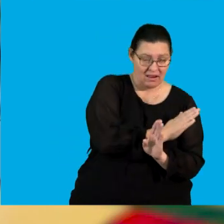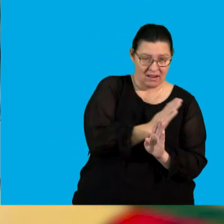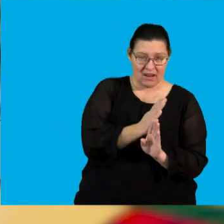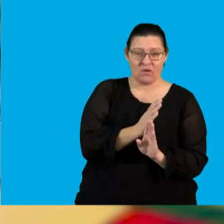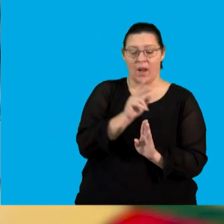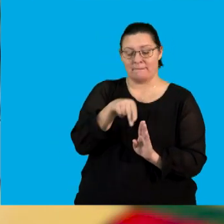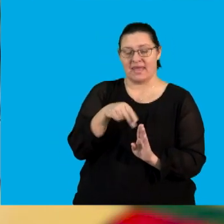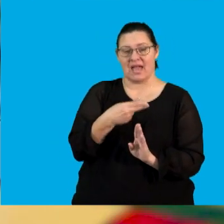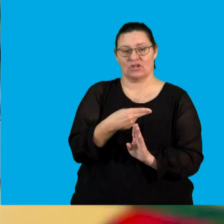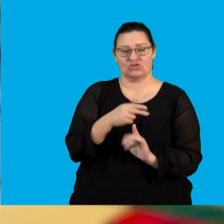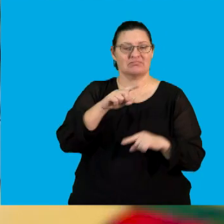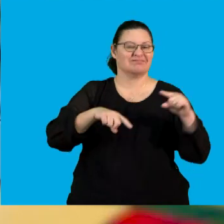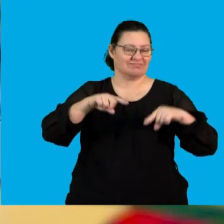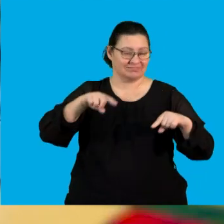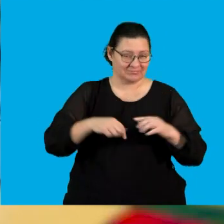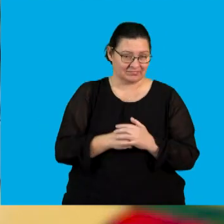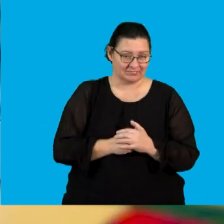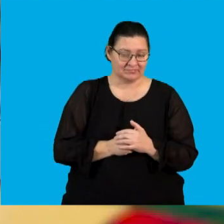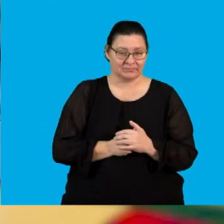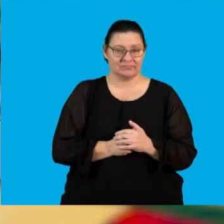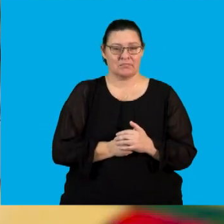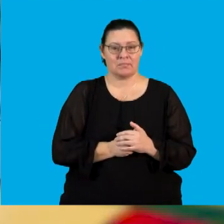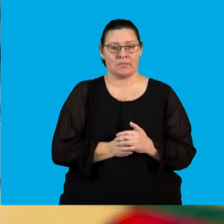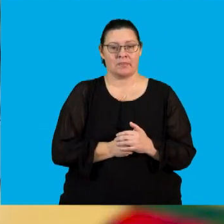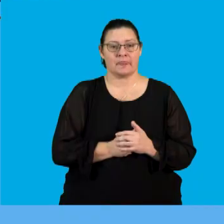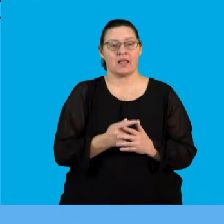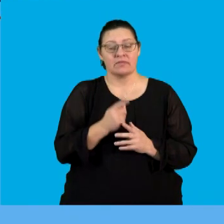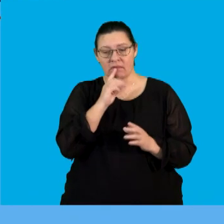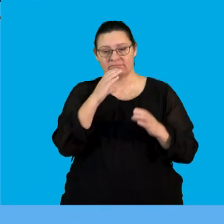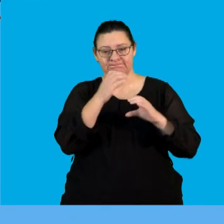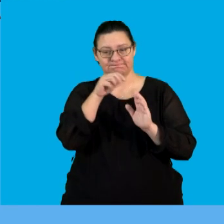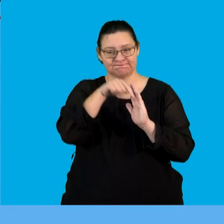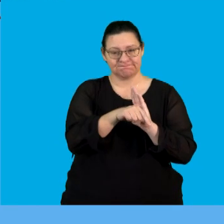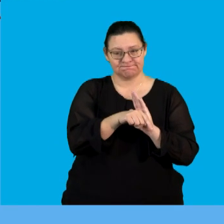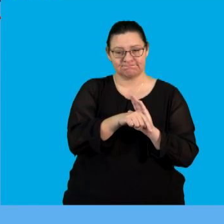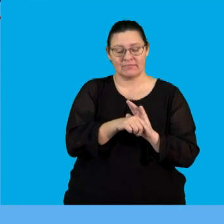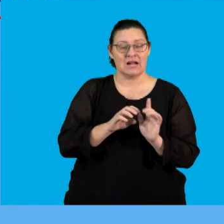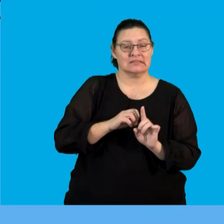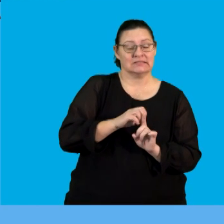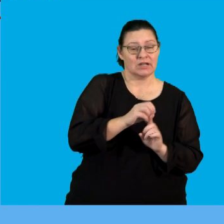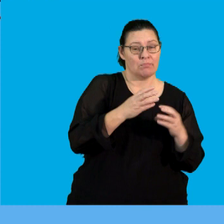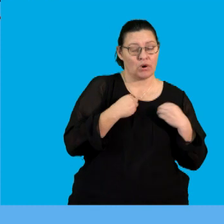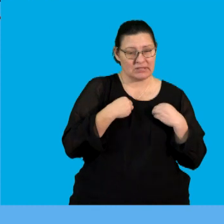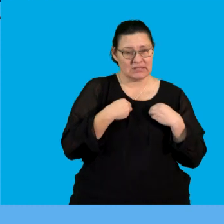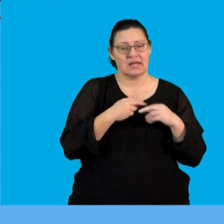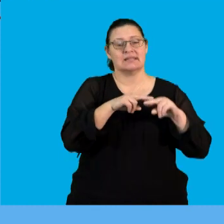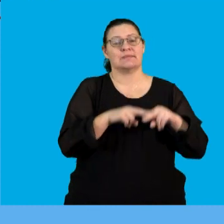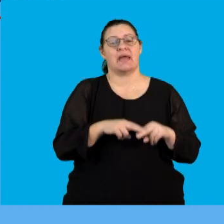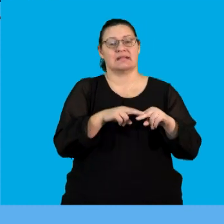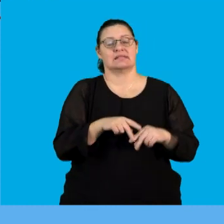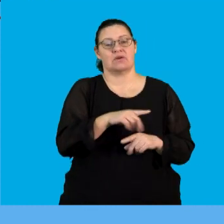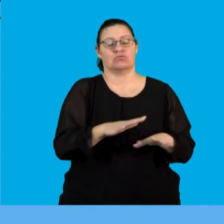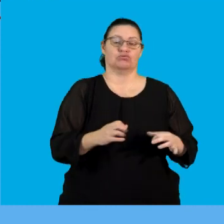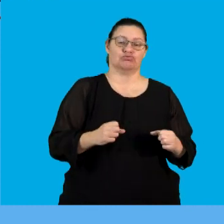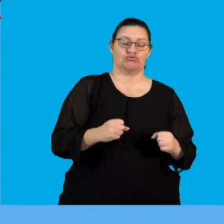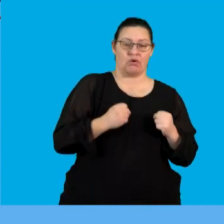in terms of their pH scale or in terms of their pH value. So the concentration or the corrosive property is going to be dependent